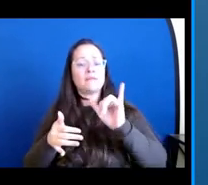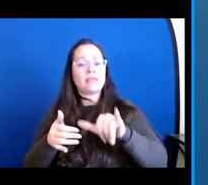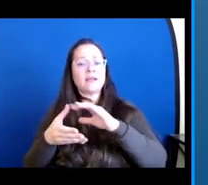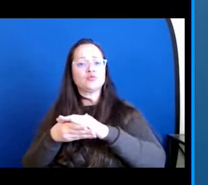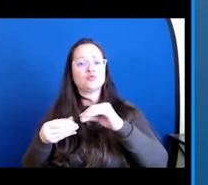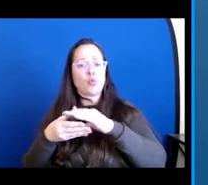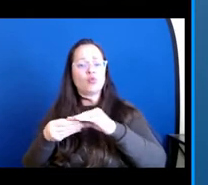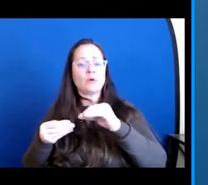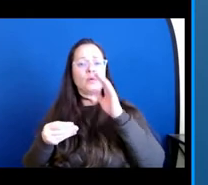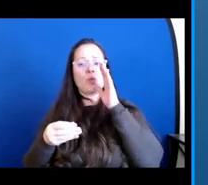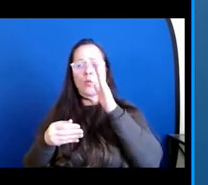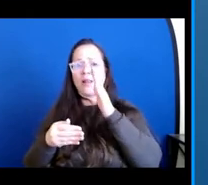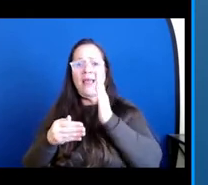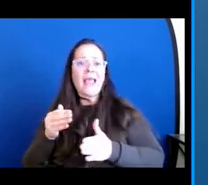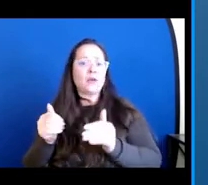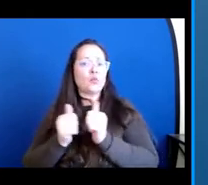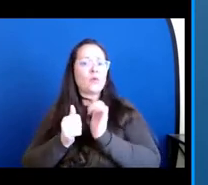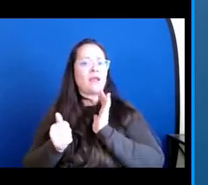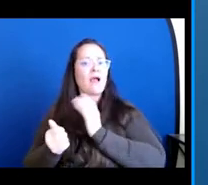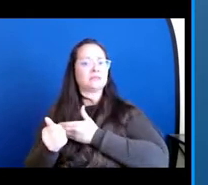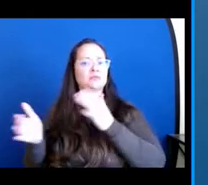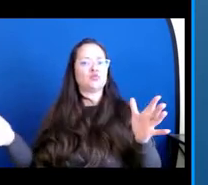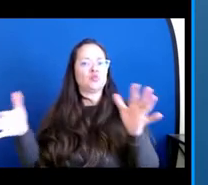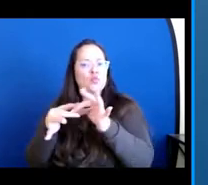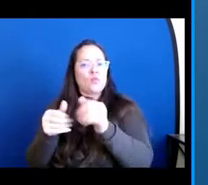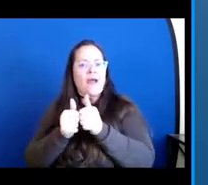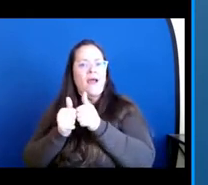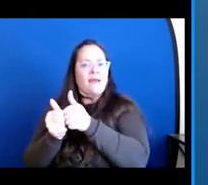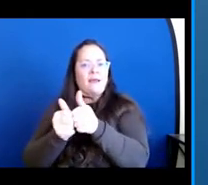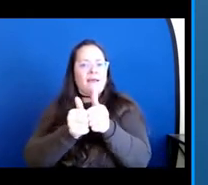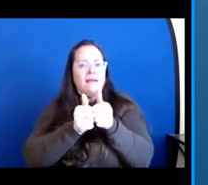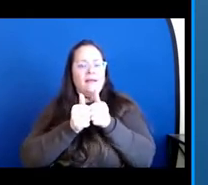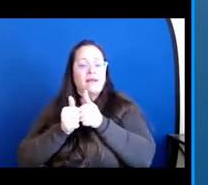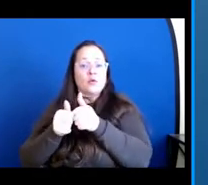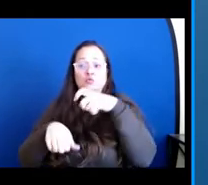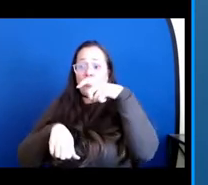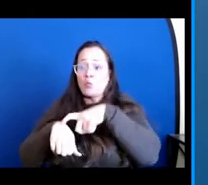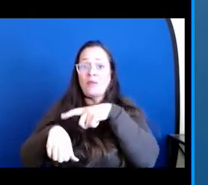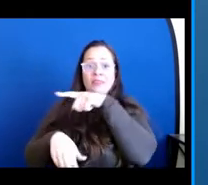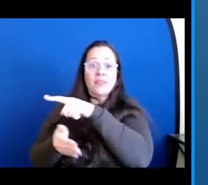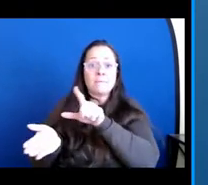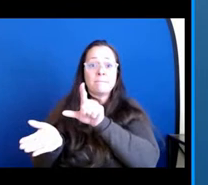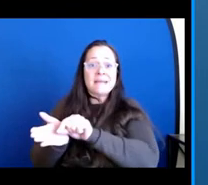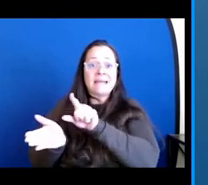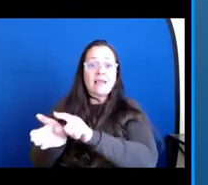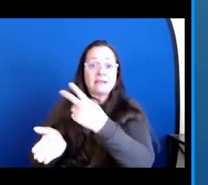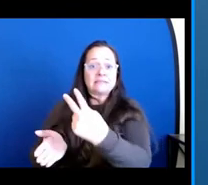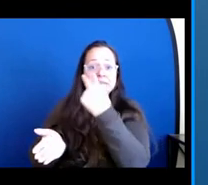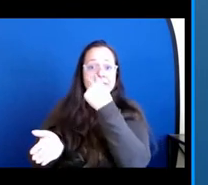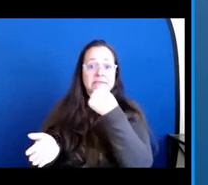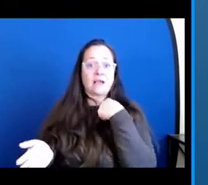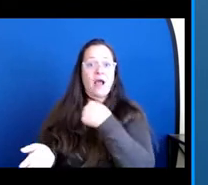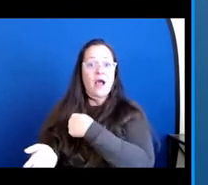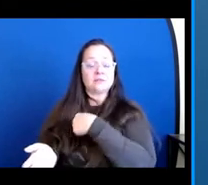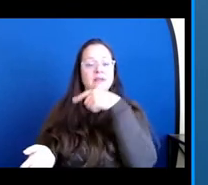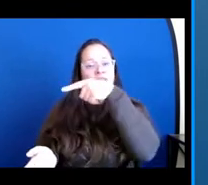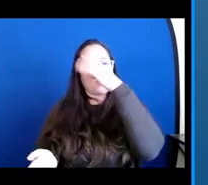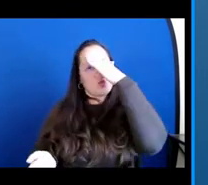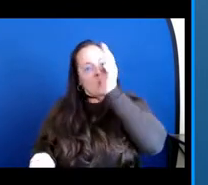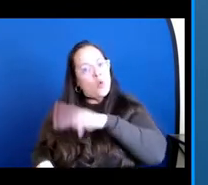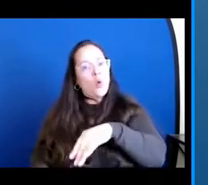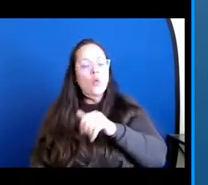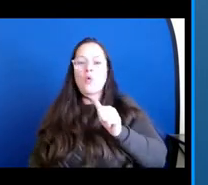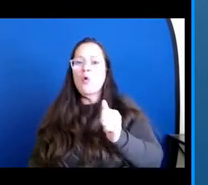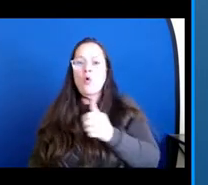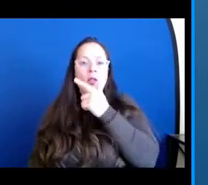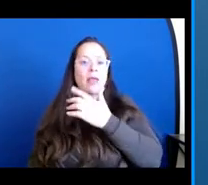ends in US uniting walking out of this door that when the media sees this they know that although all not happy all